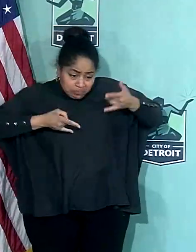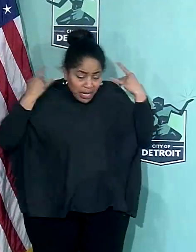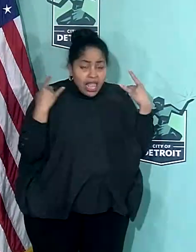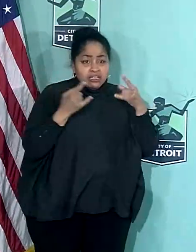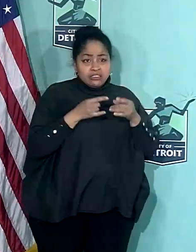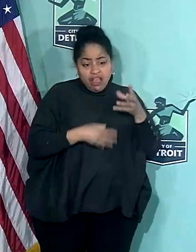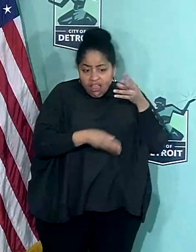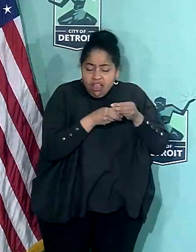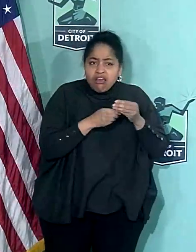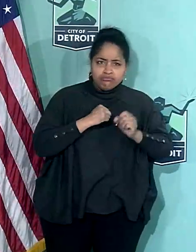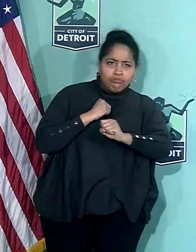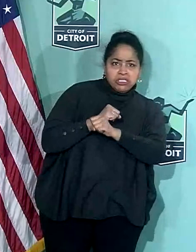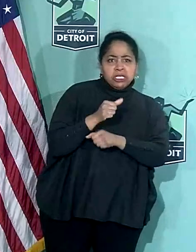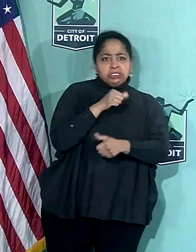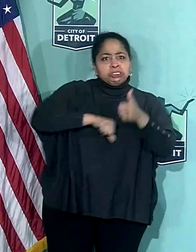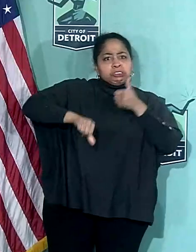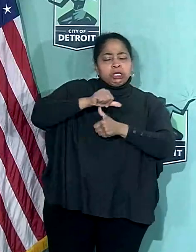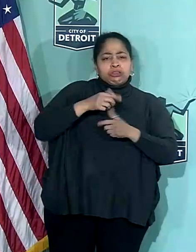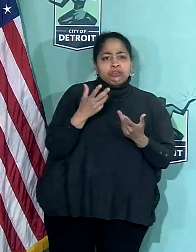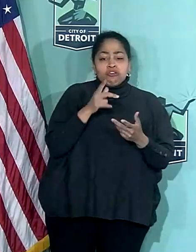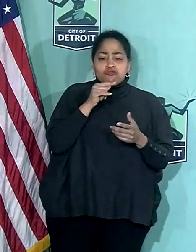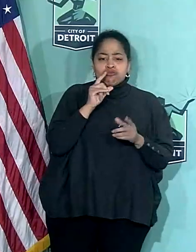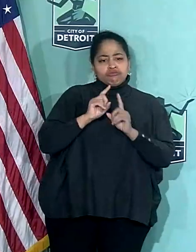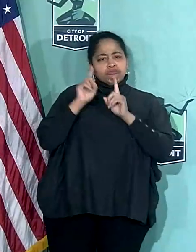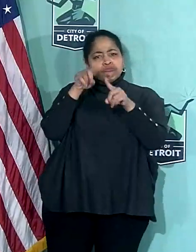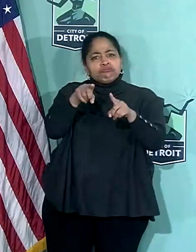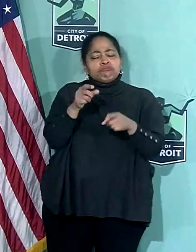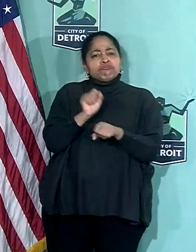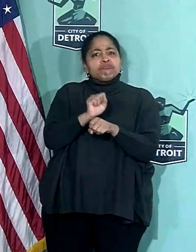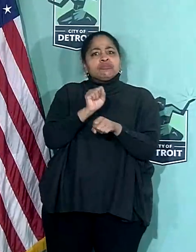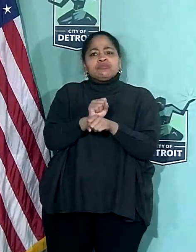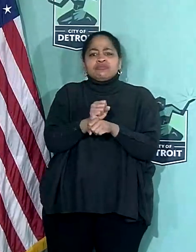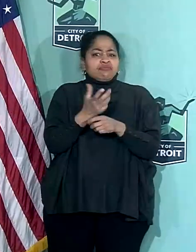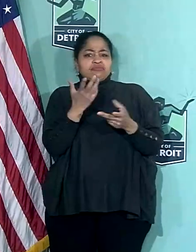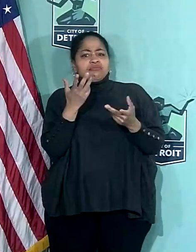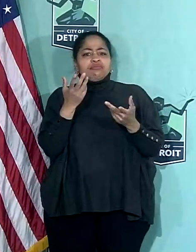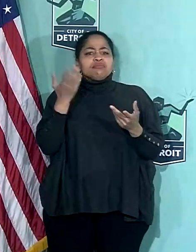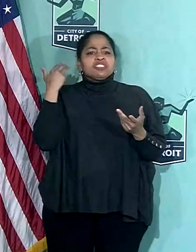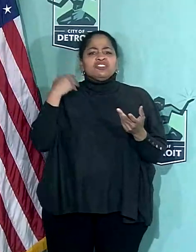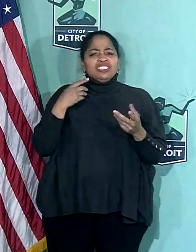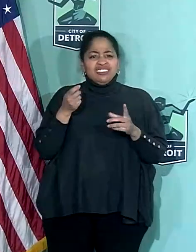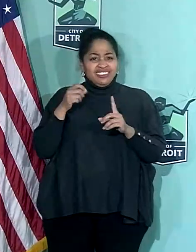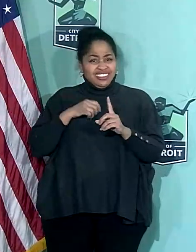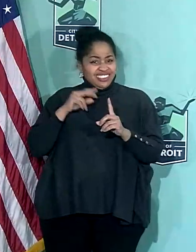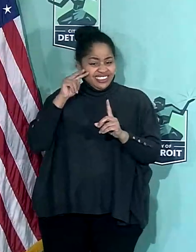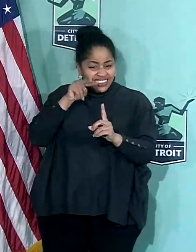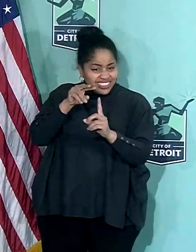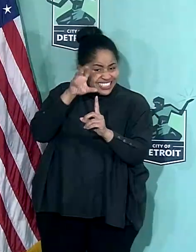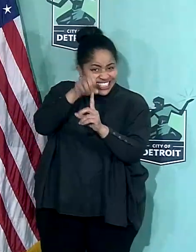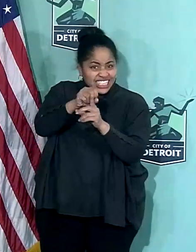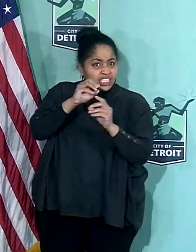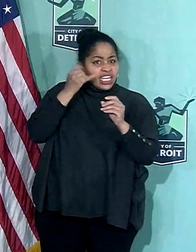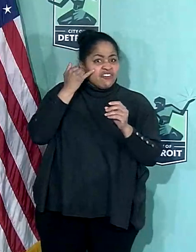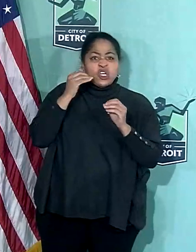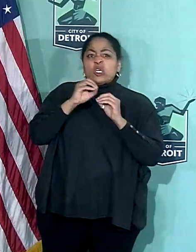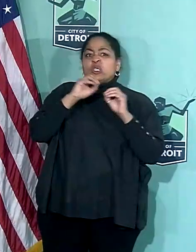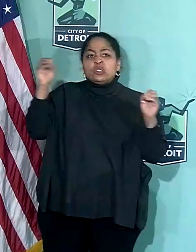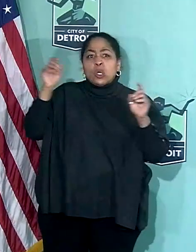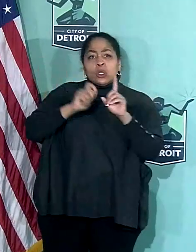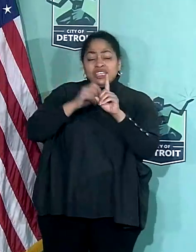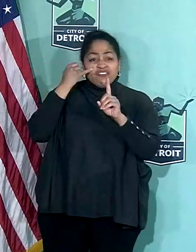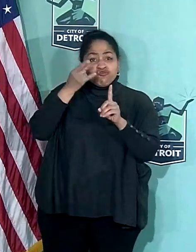that were protecting the ones who are on site. So if it was so early we didn't even catch a temperature rise, you still weren't spreading